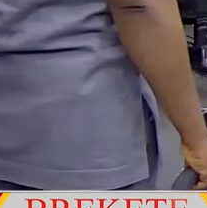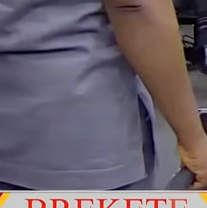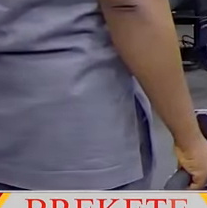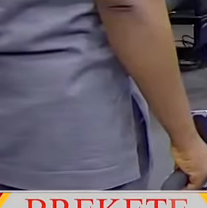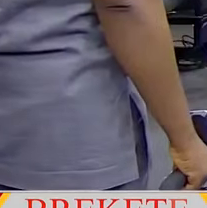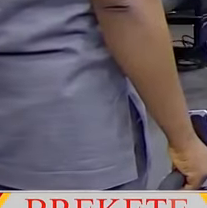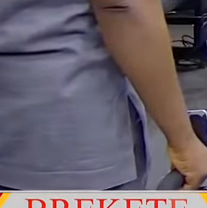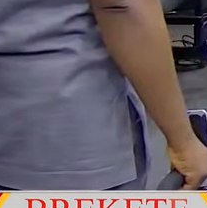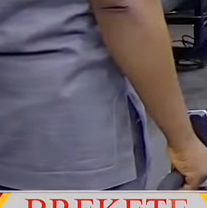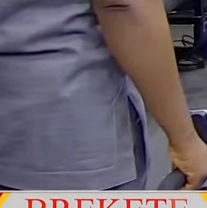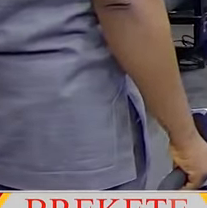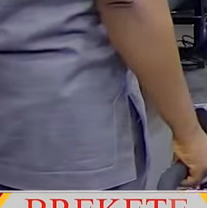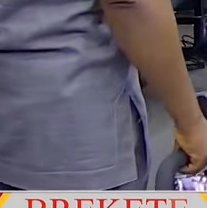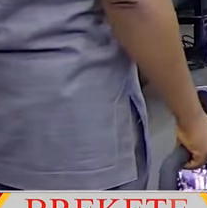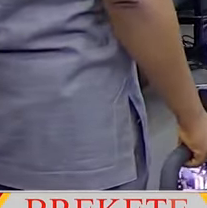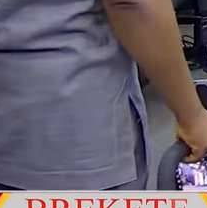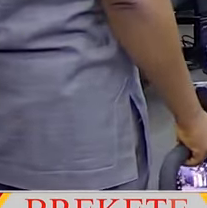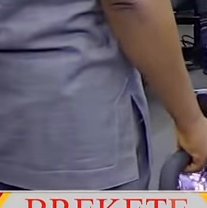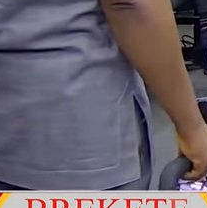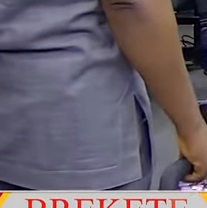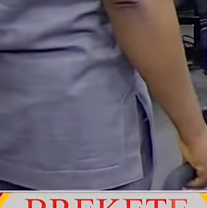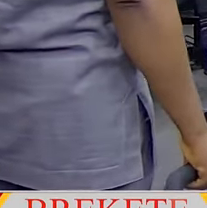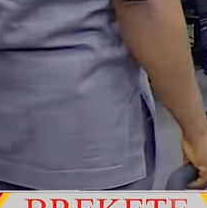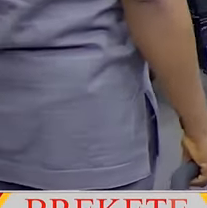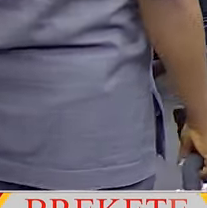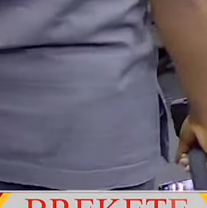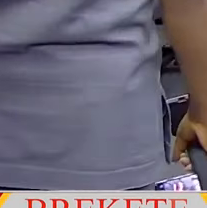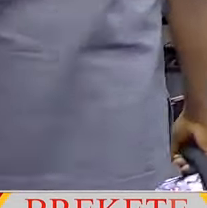This was when he was reading your citation, sir.